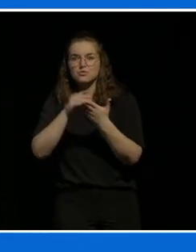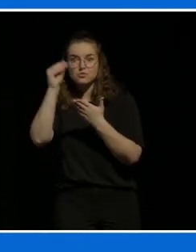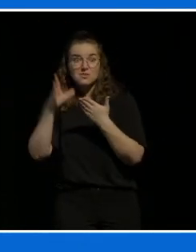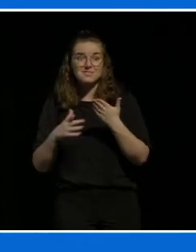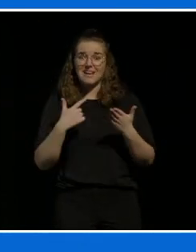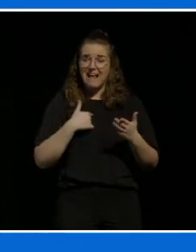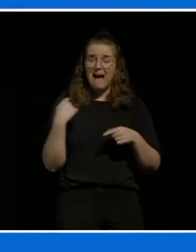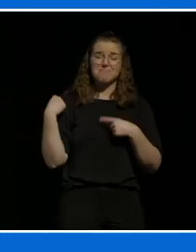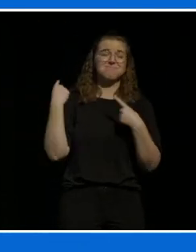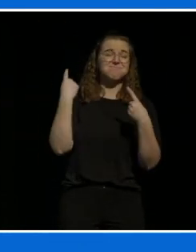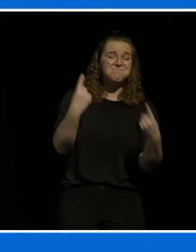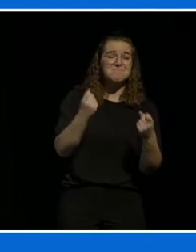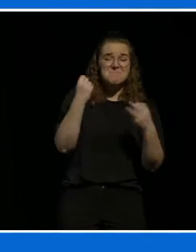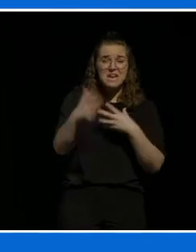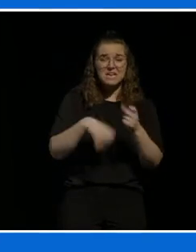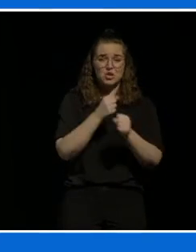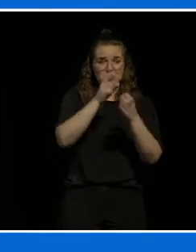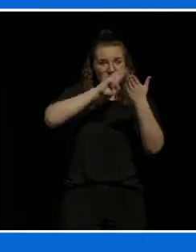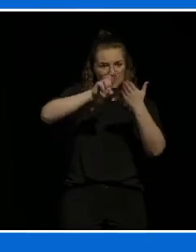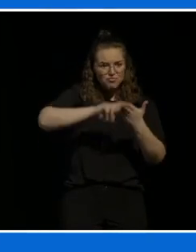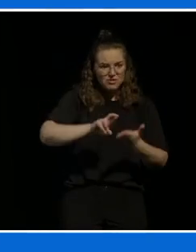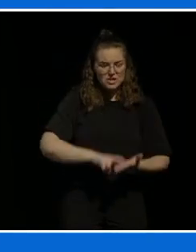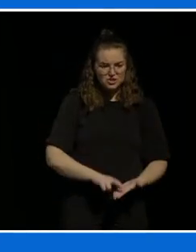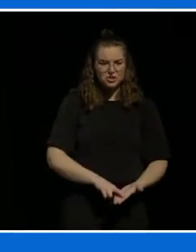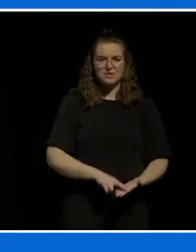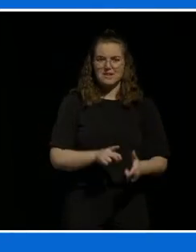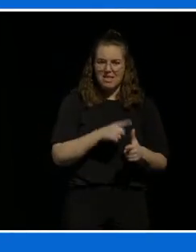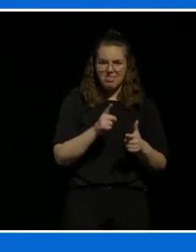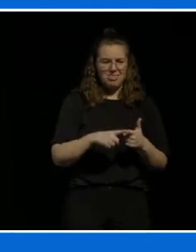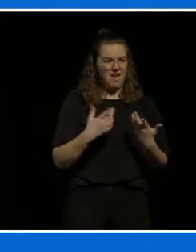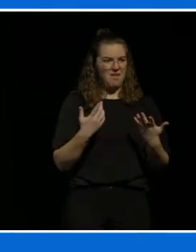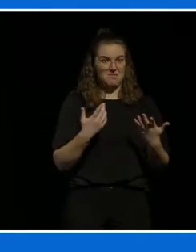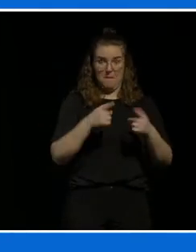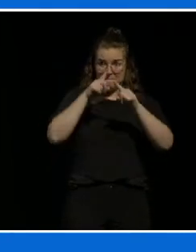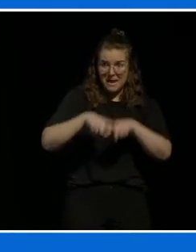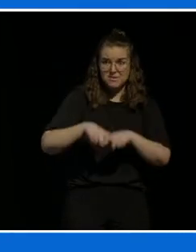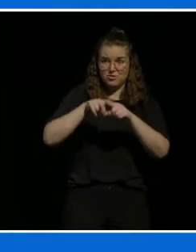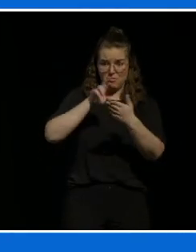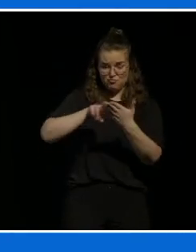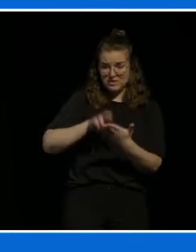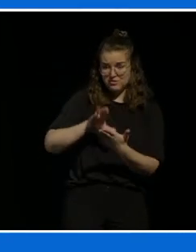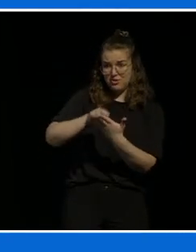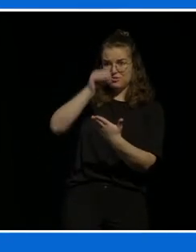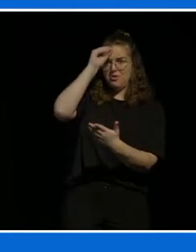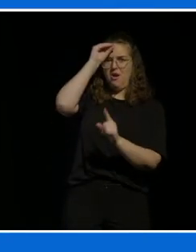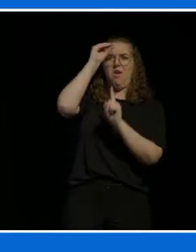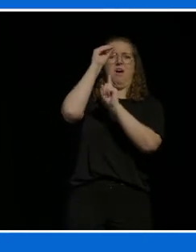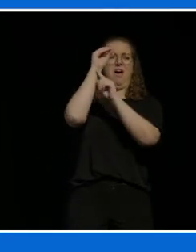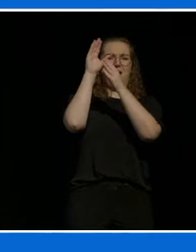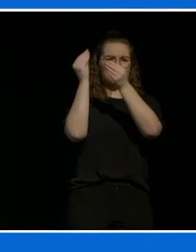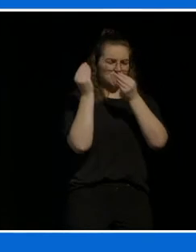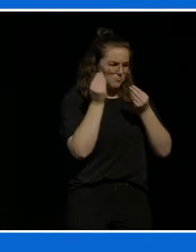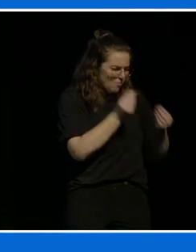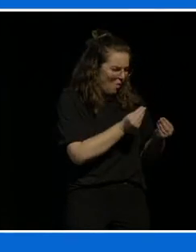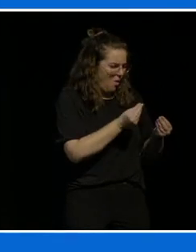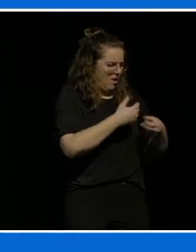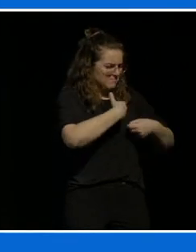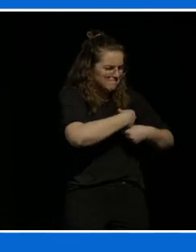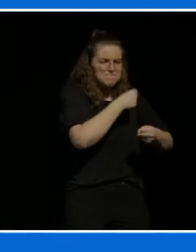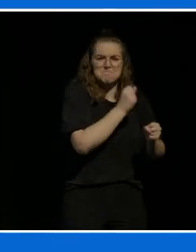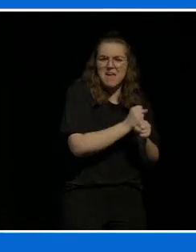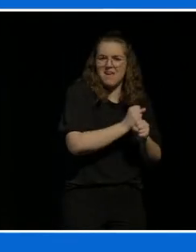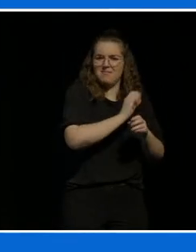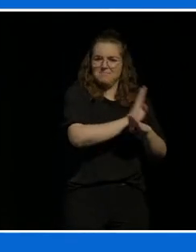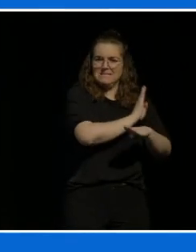here to ultimately build a scalable solution based on what we had learned over that time period. And so I think it's important